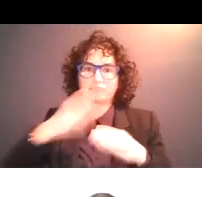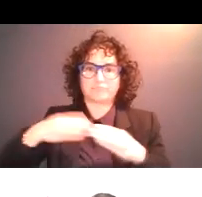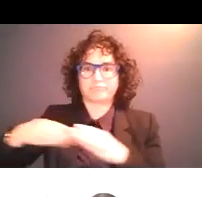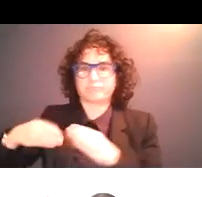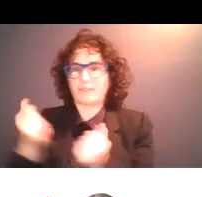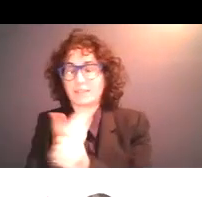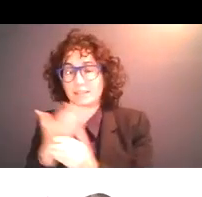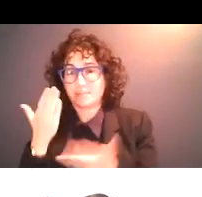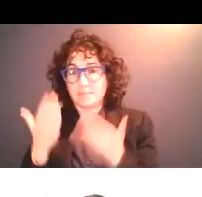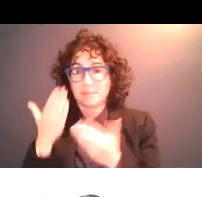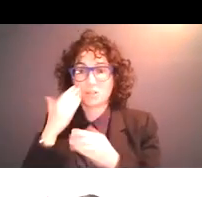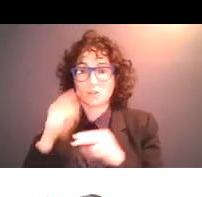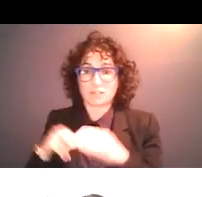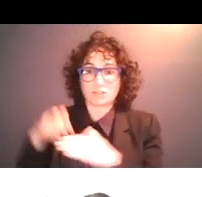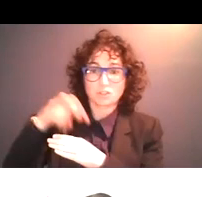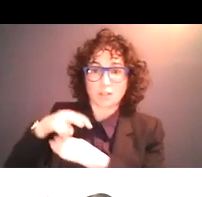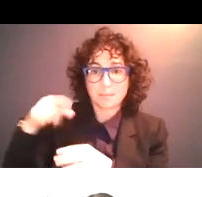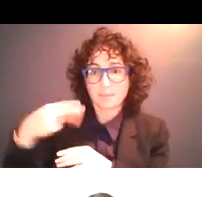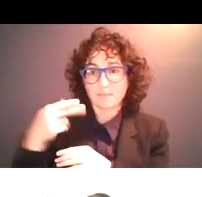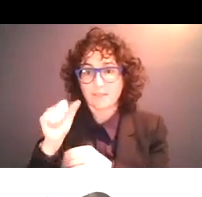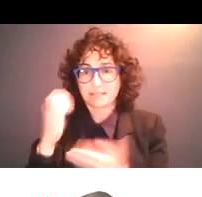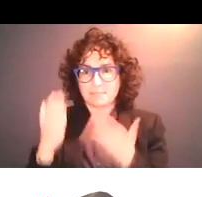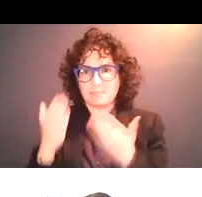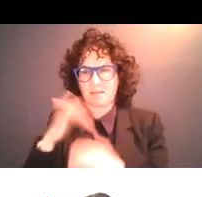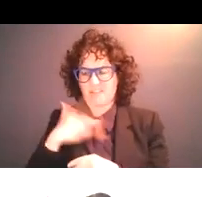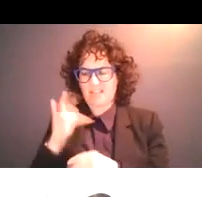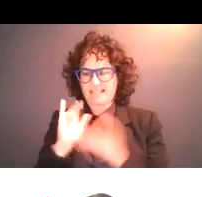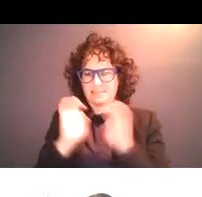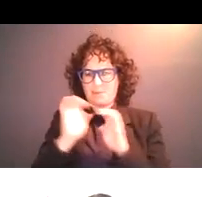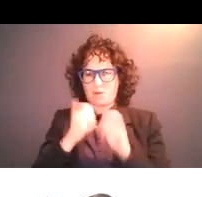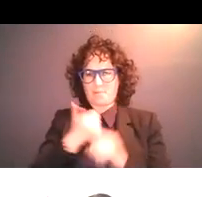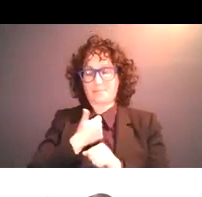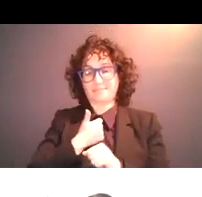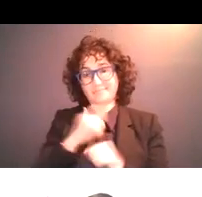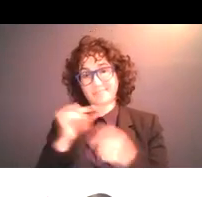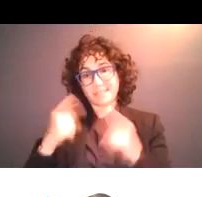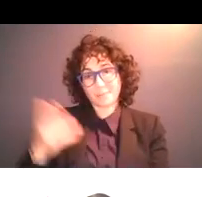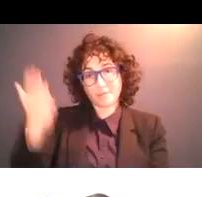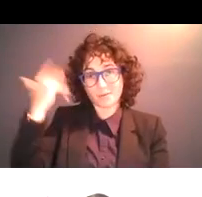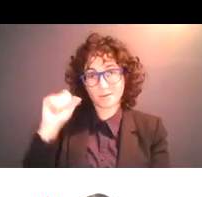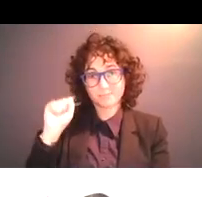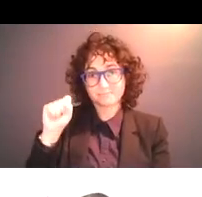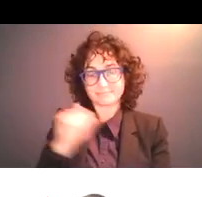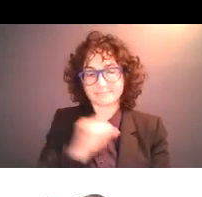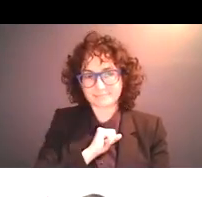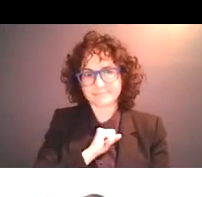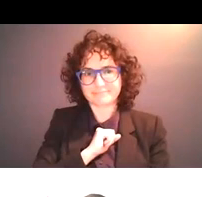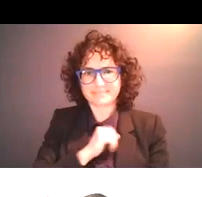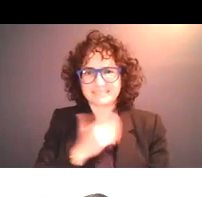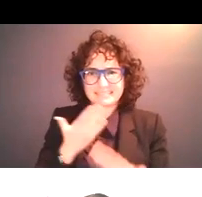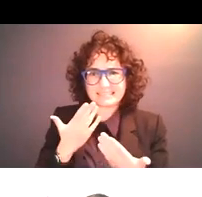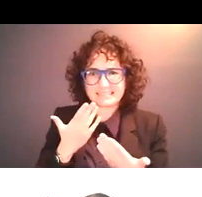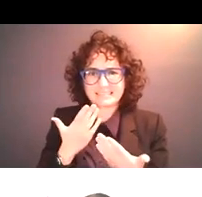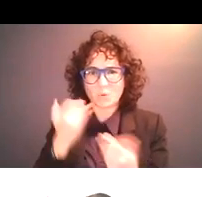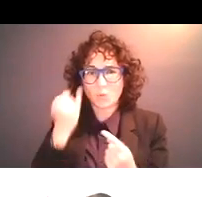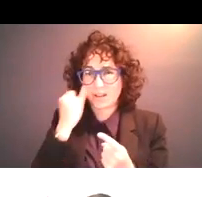faces. Maybe I'm being experimented with. I mean, they have done it in the past. What if it's not if it's not